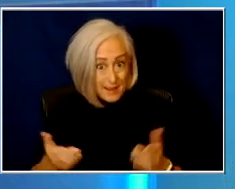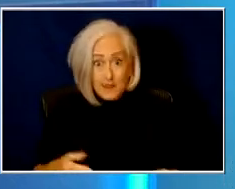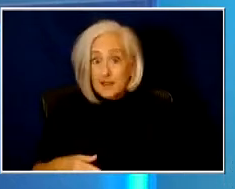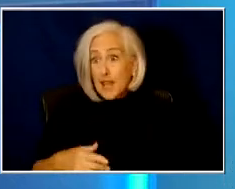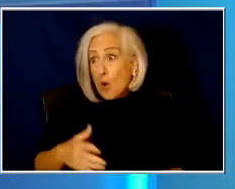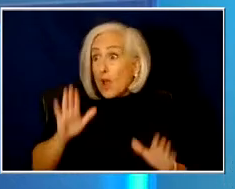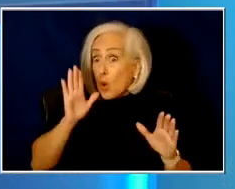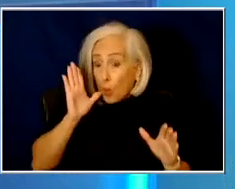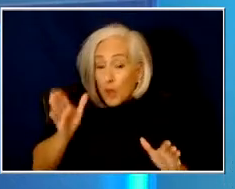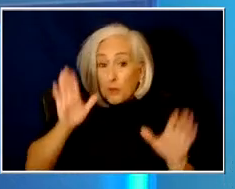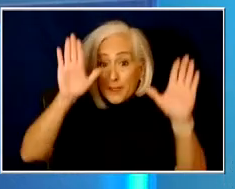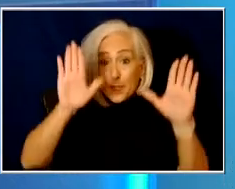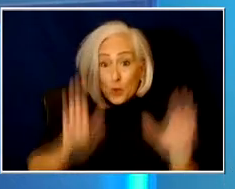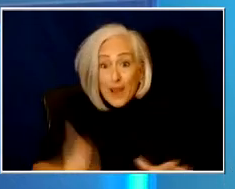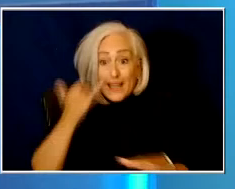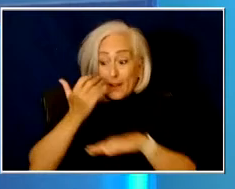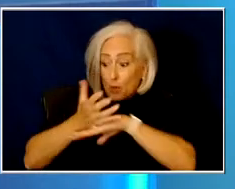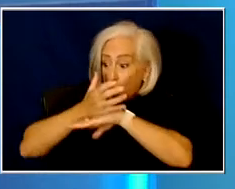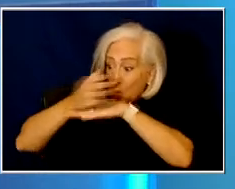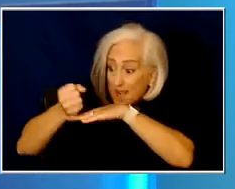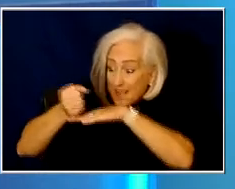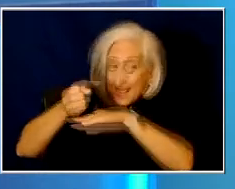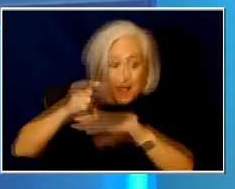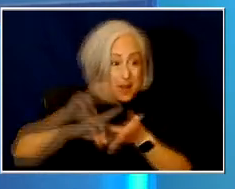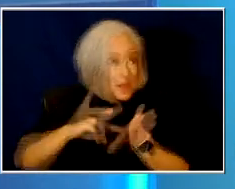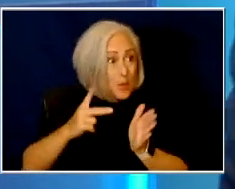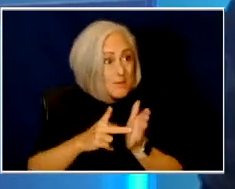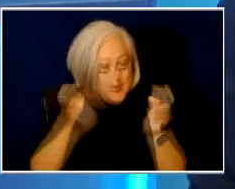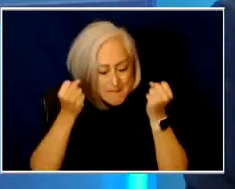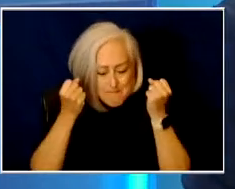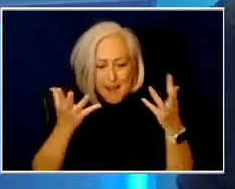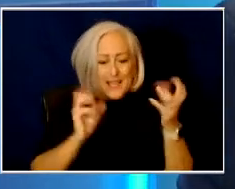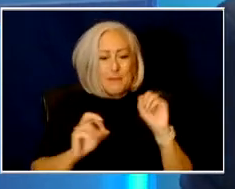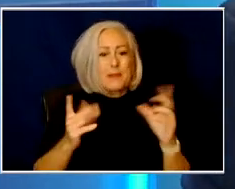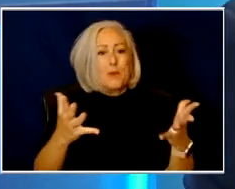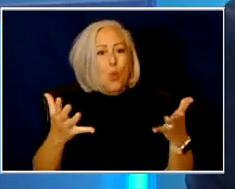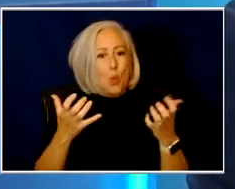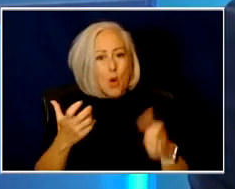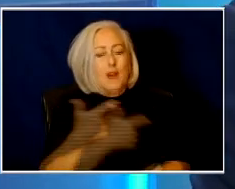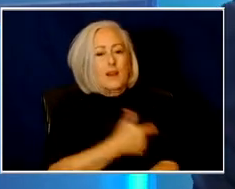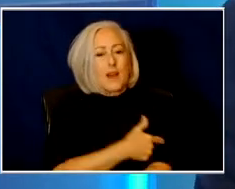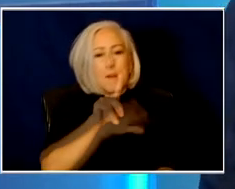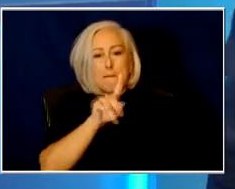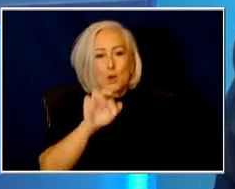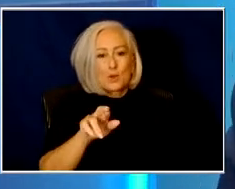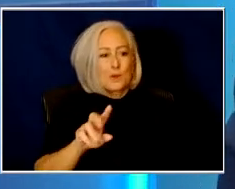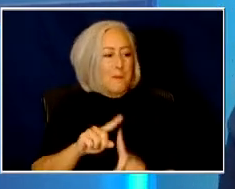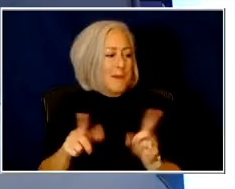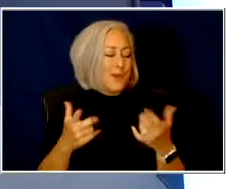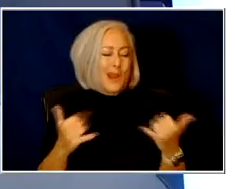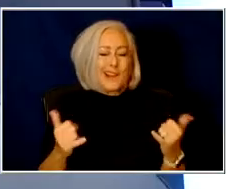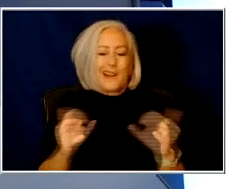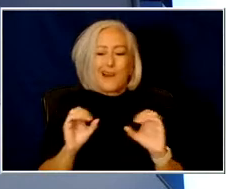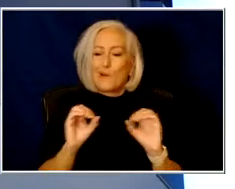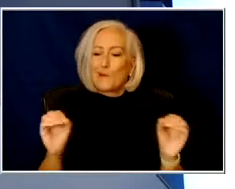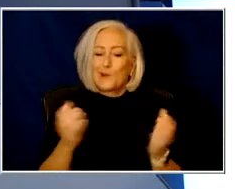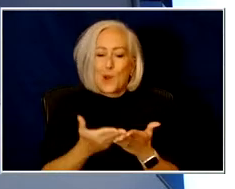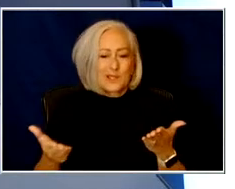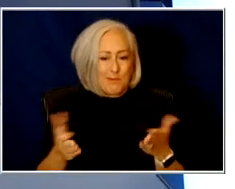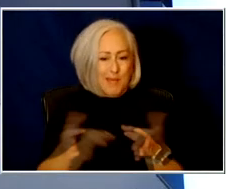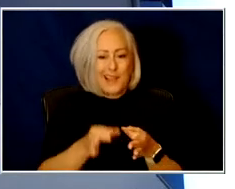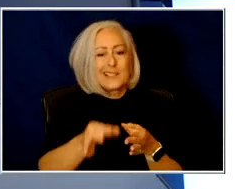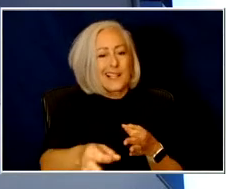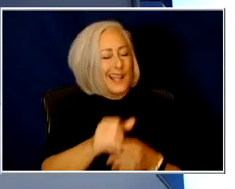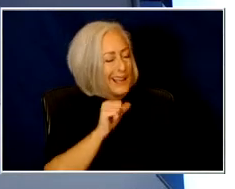so many people wanted to get vaccinated that'd be awesome yeah but right now there's no issues with Supply delay so so Dr